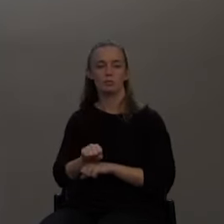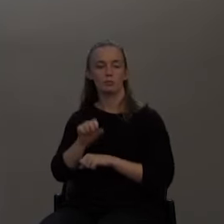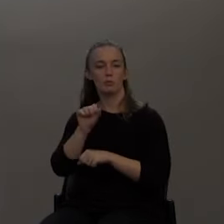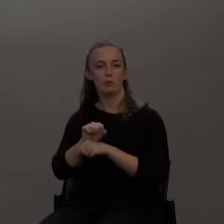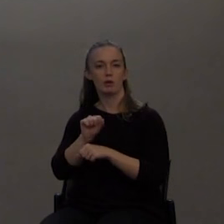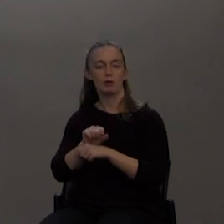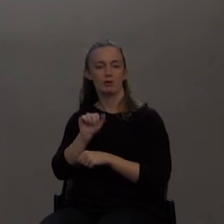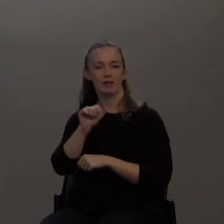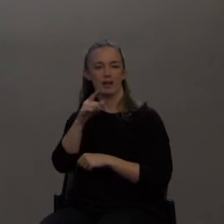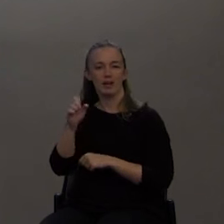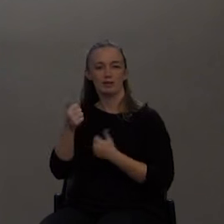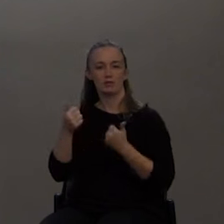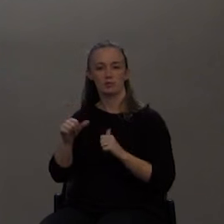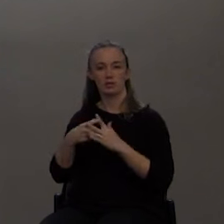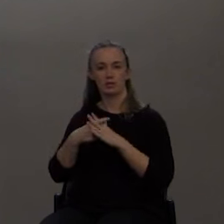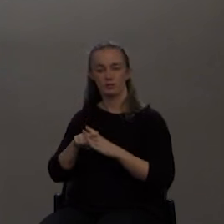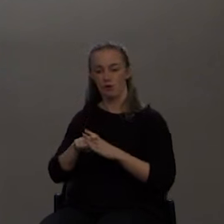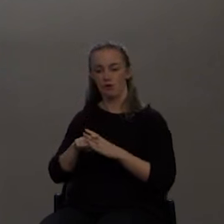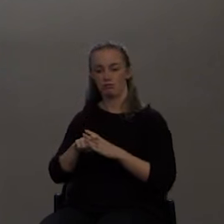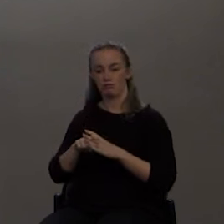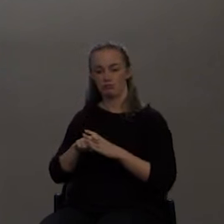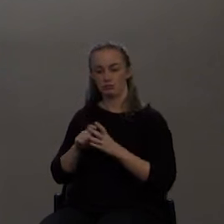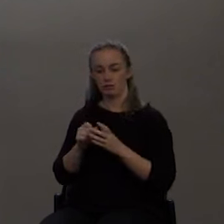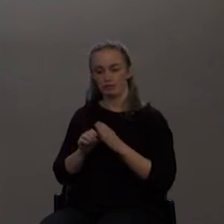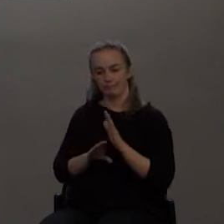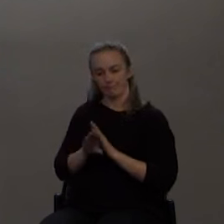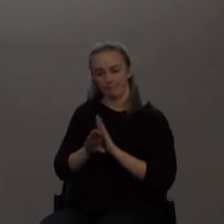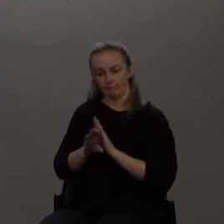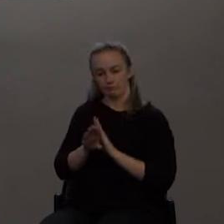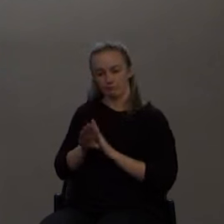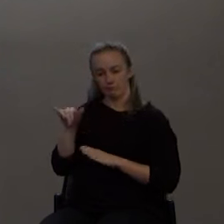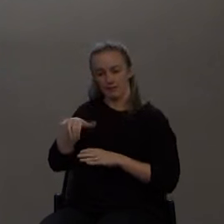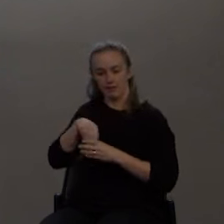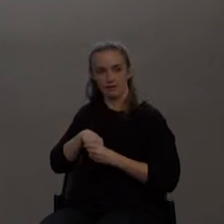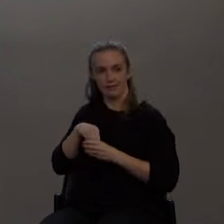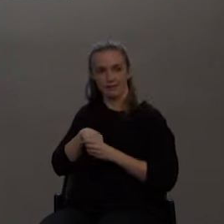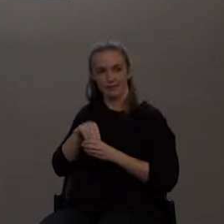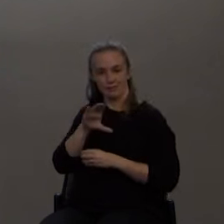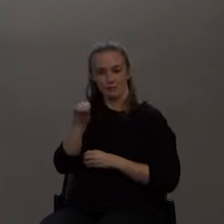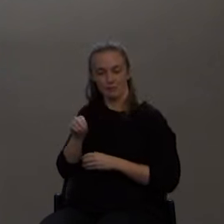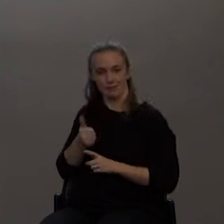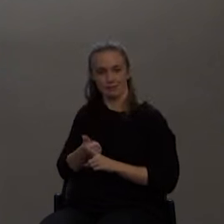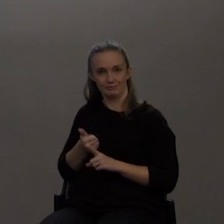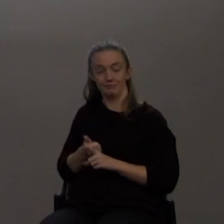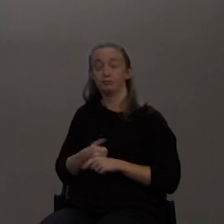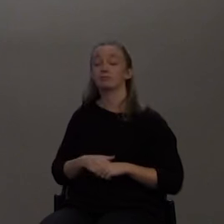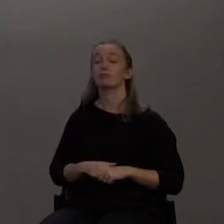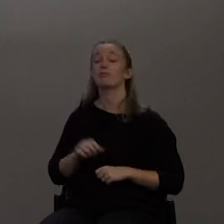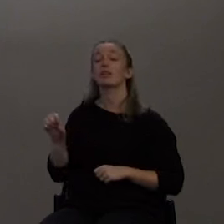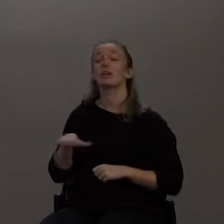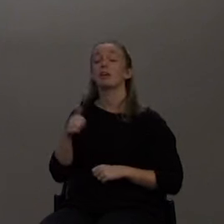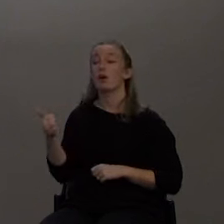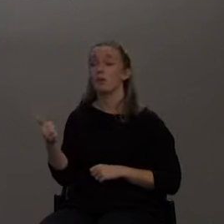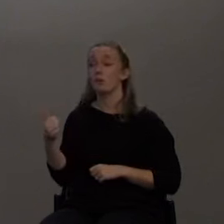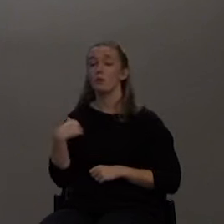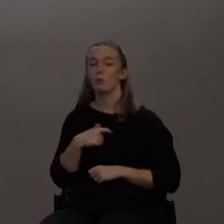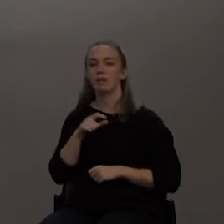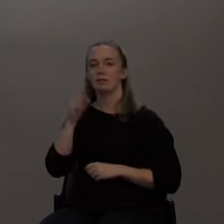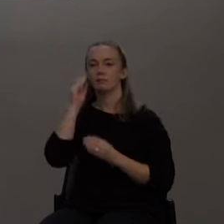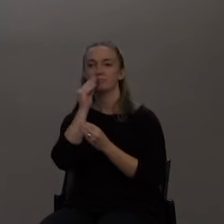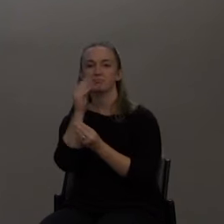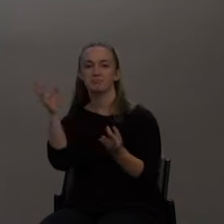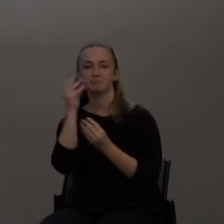are trying to start cultivating that internally. Another way is to raise awareness through connecting not